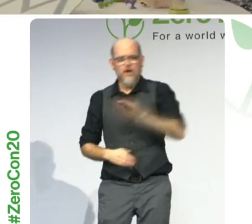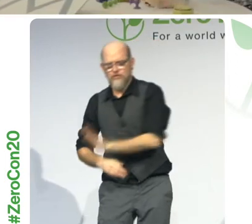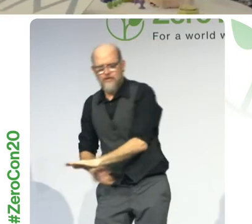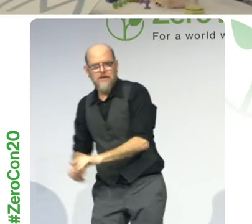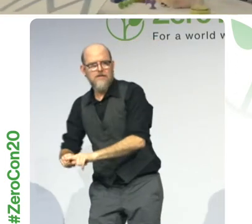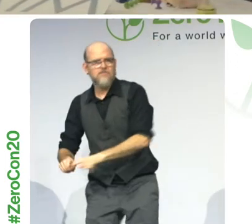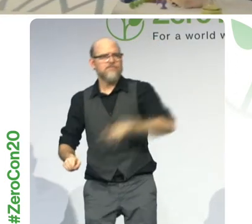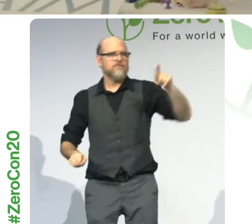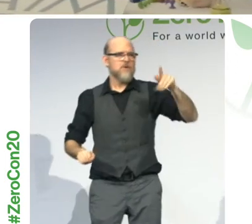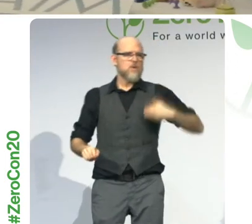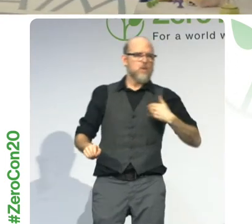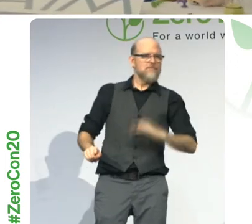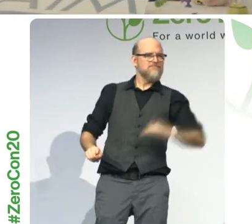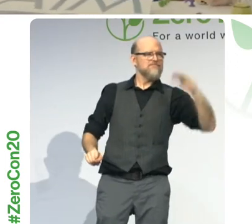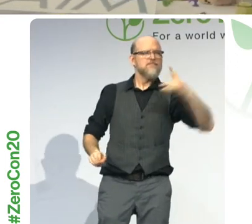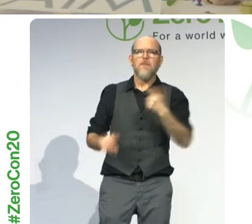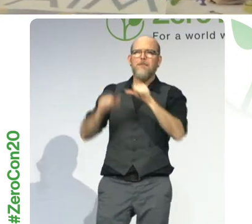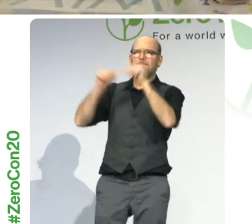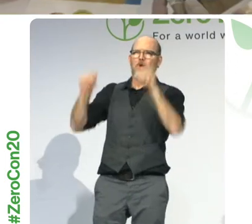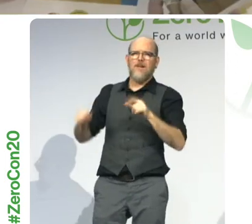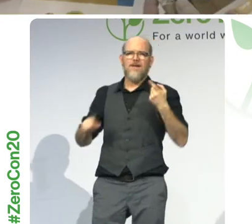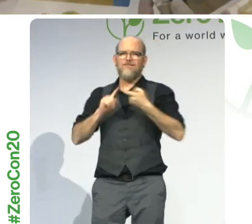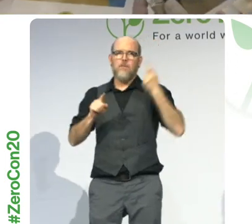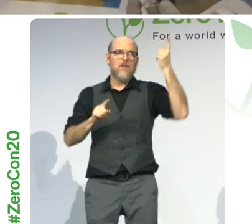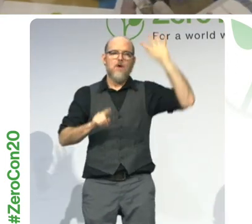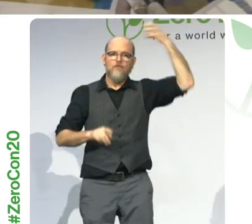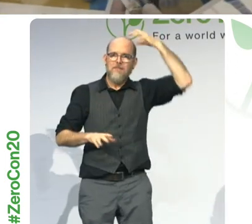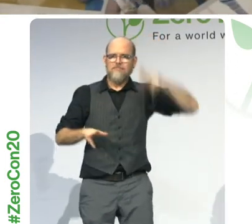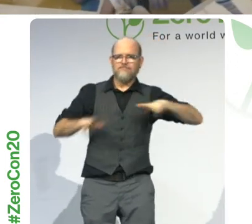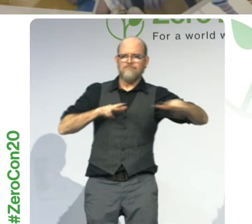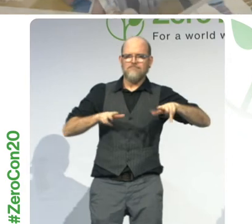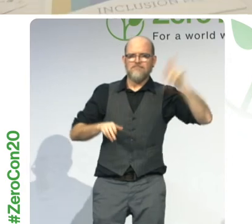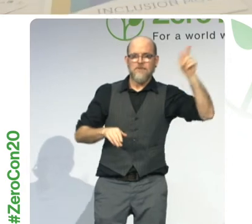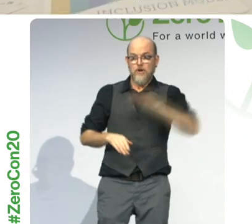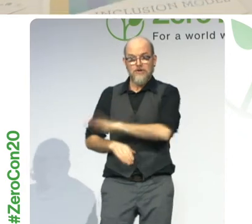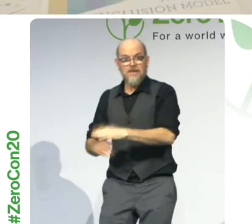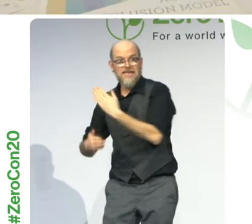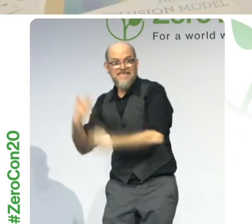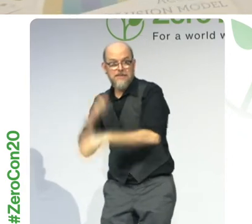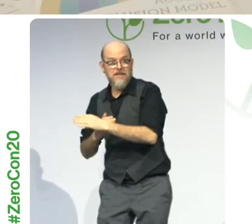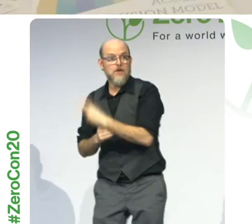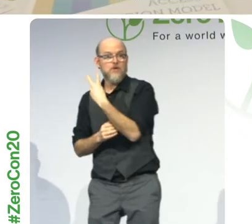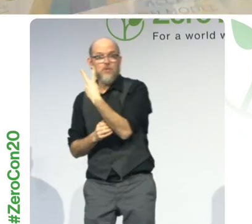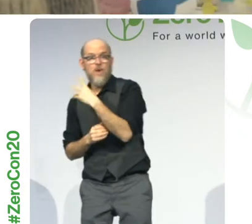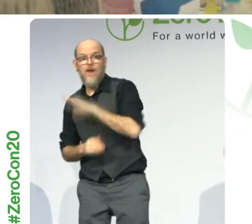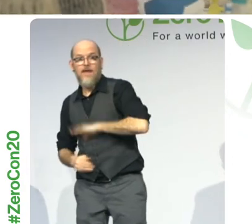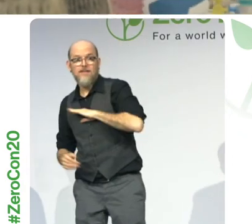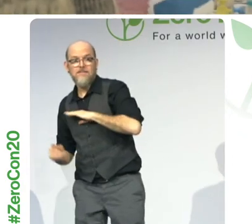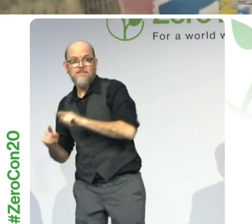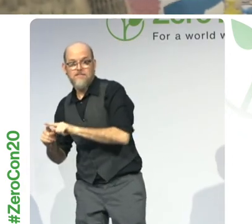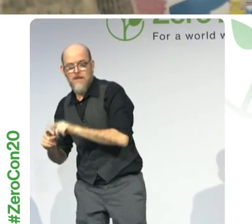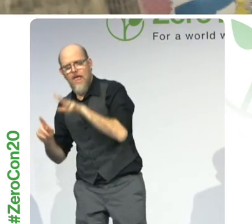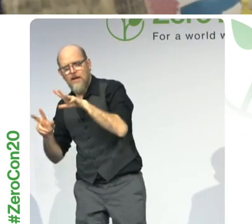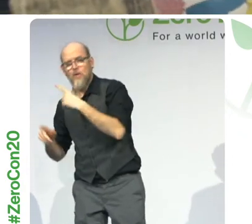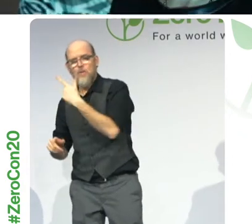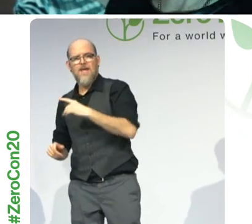for children with a disability aged 2 years and 8 months to 5 years and 8 months, and supports